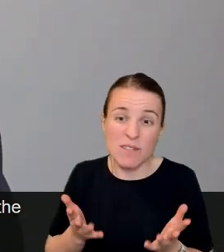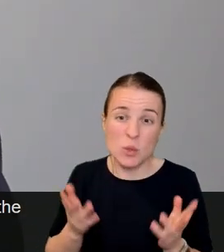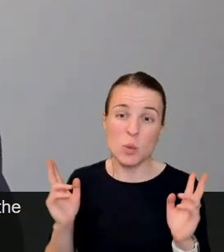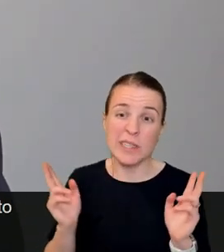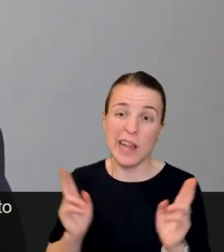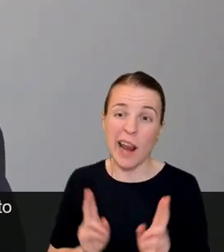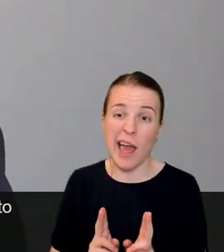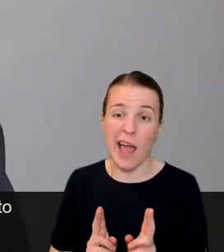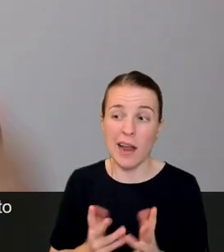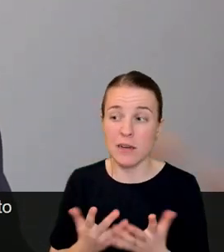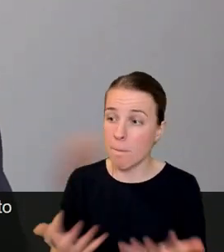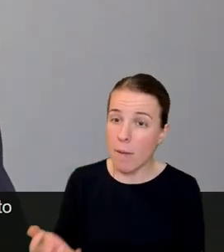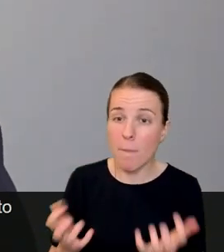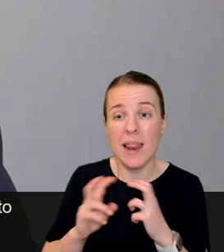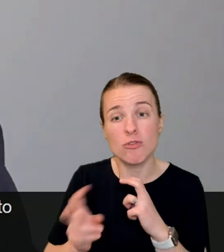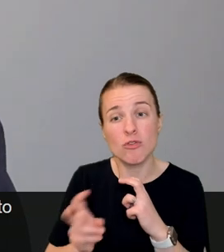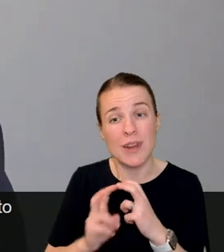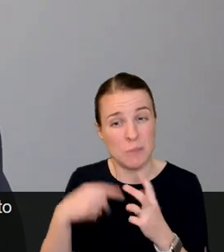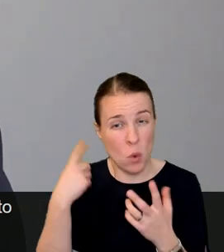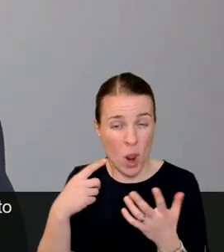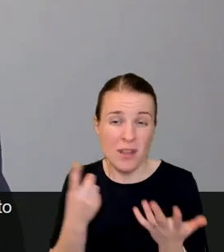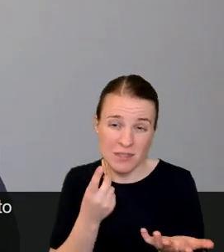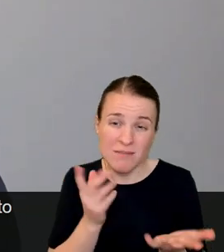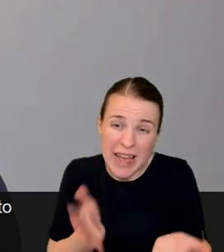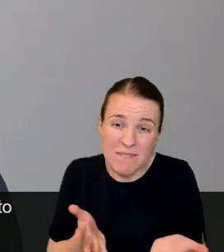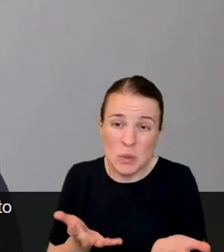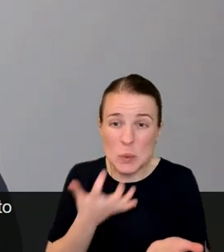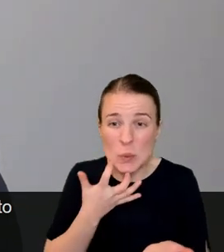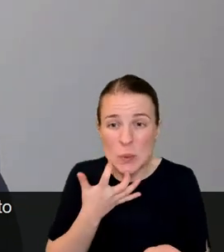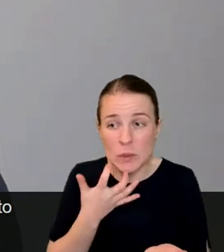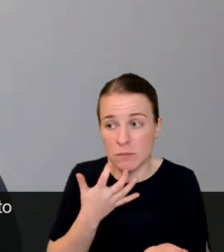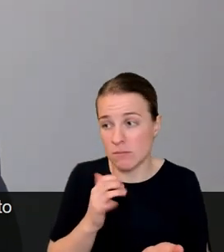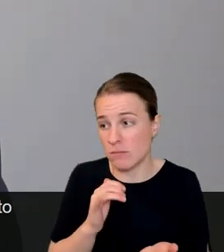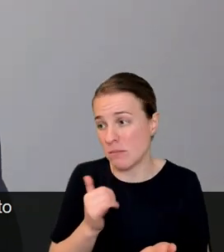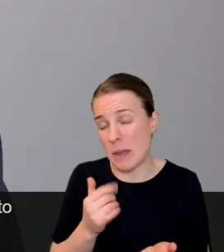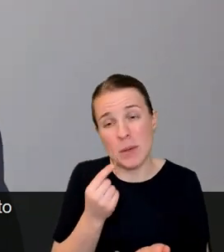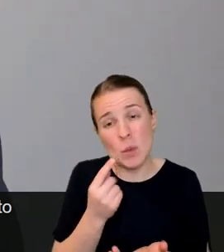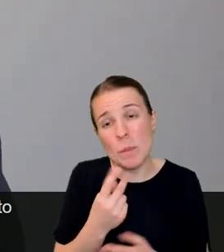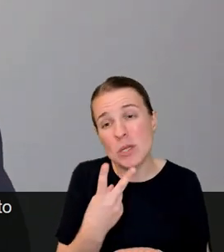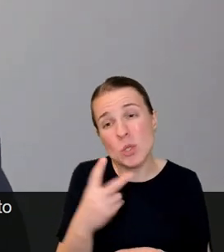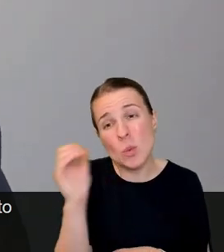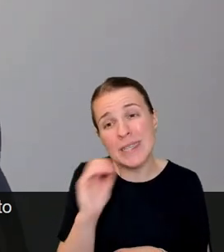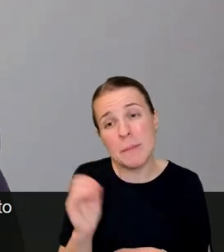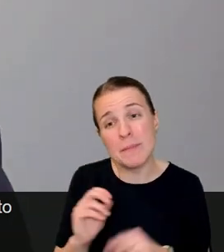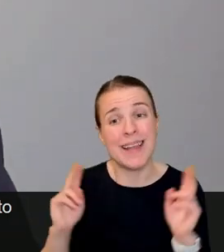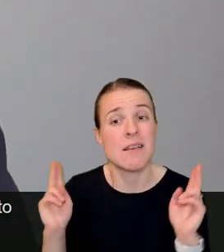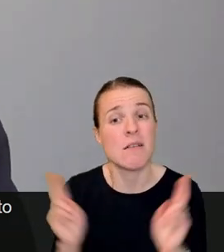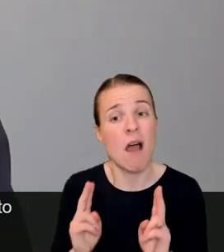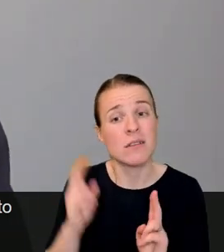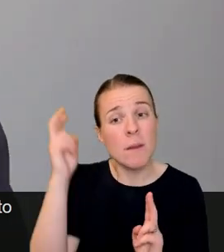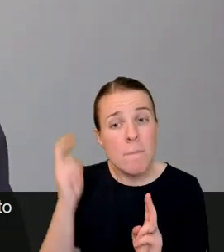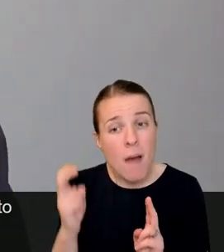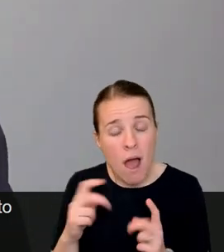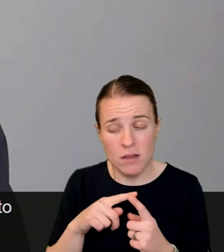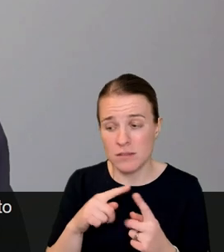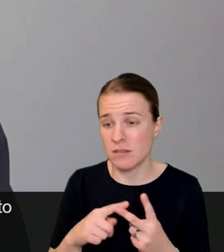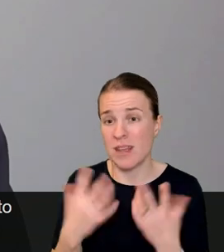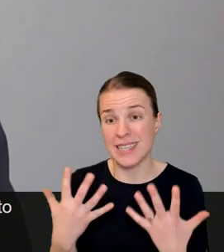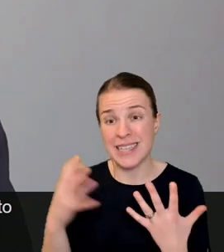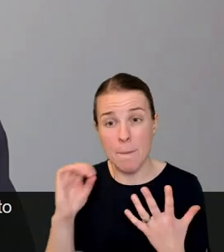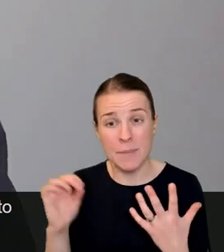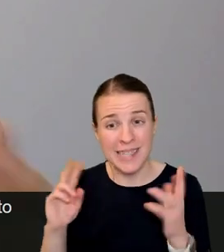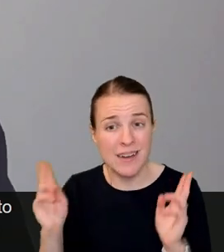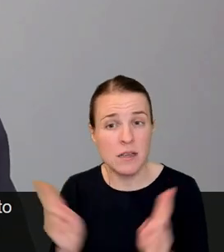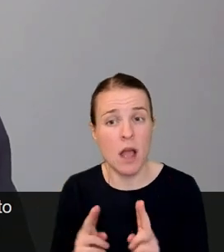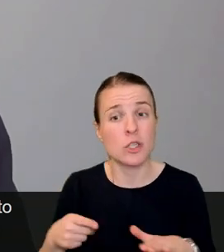in London. And that could mean almost 20% cut in buses, almost 10% cut in tubes, and